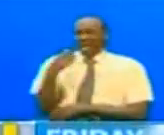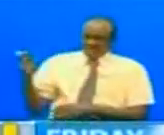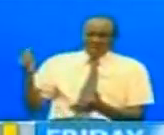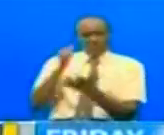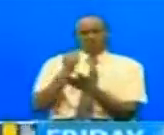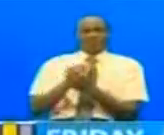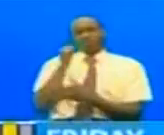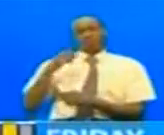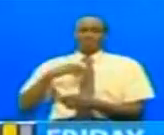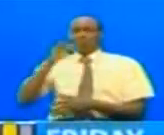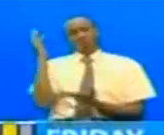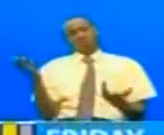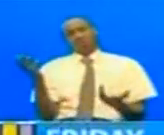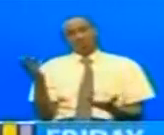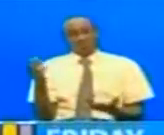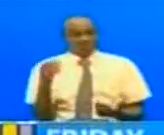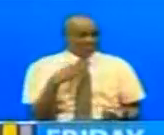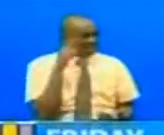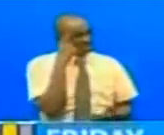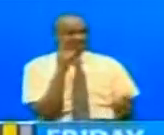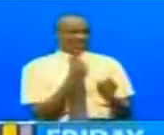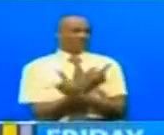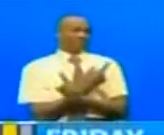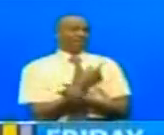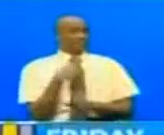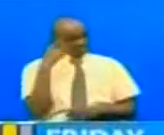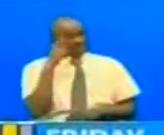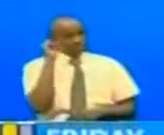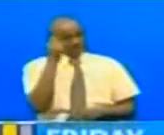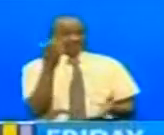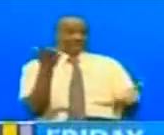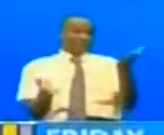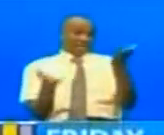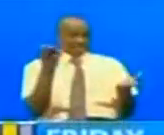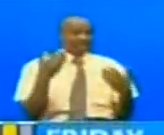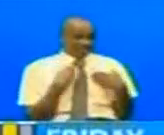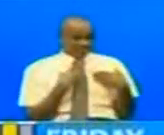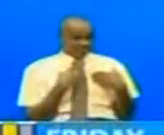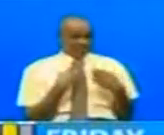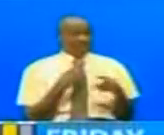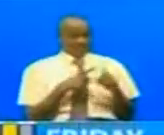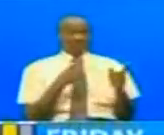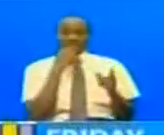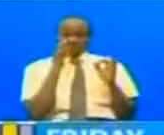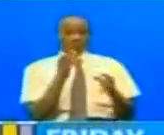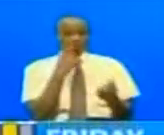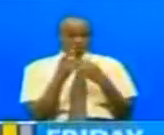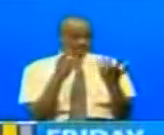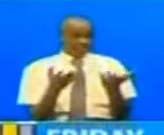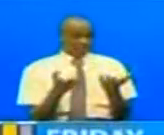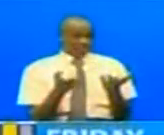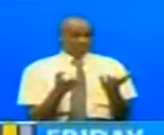appointments. I don't think so, but I think the president balanced. But if you talk about the